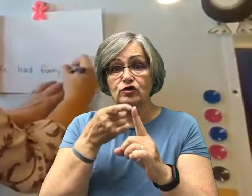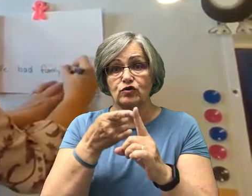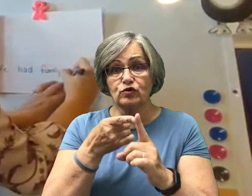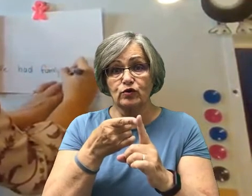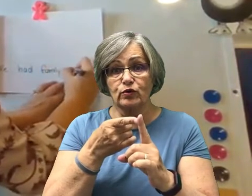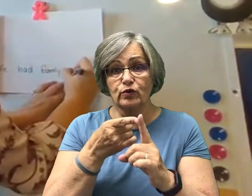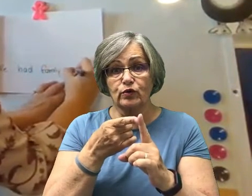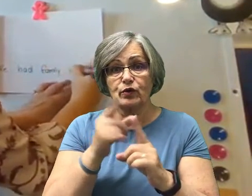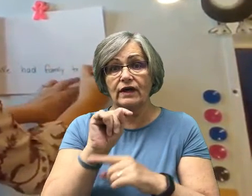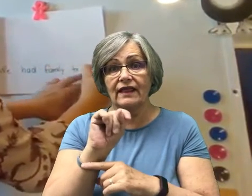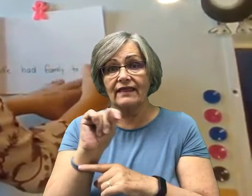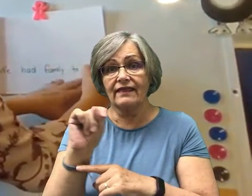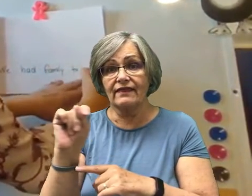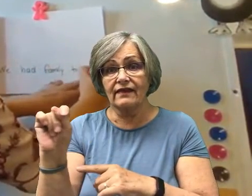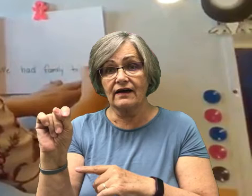to